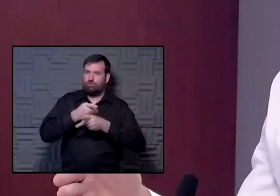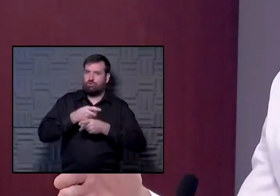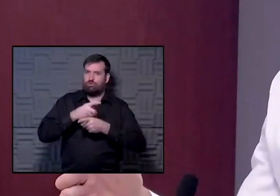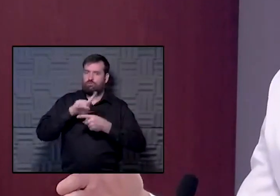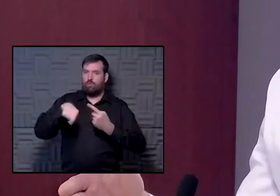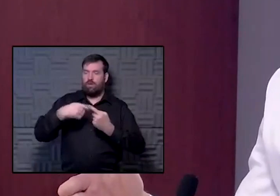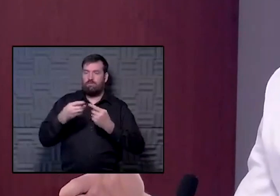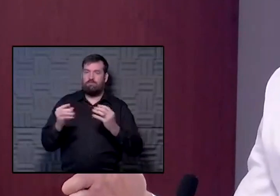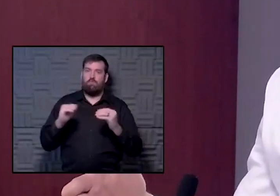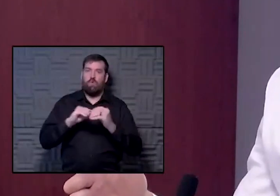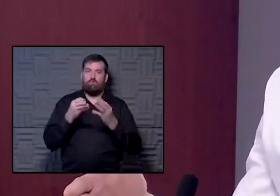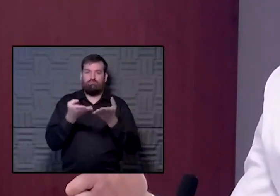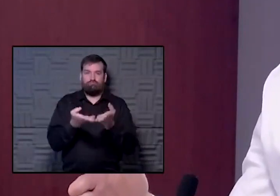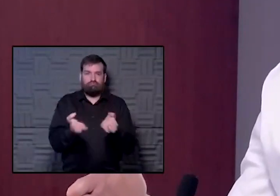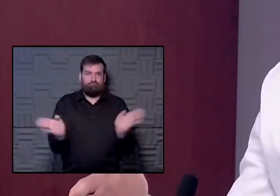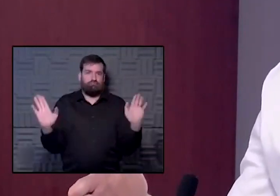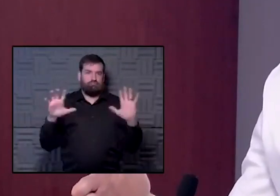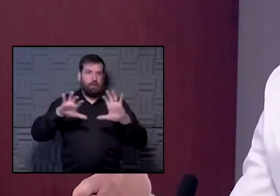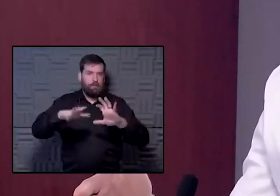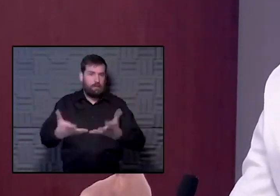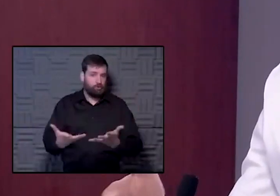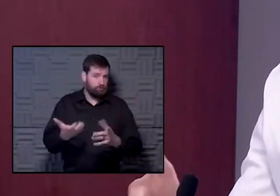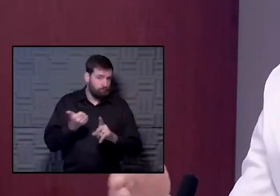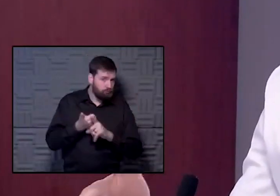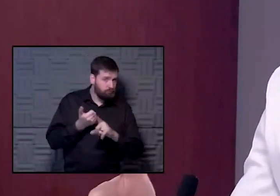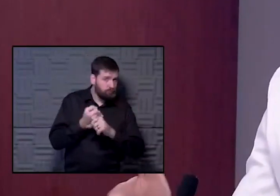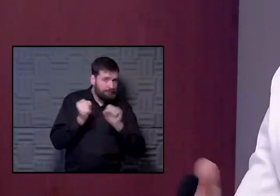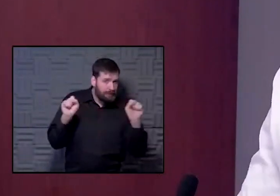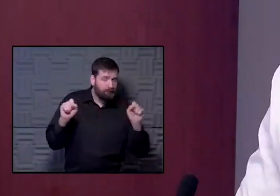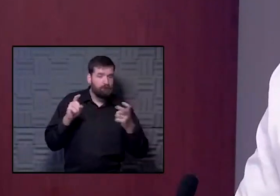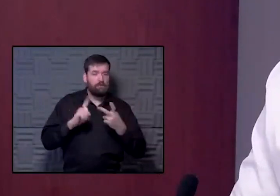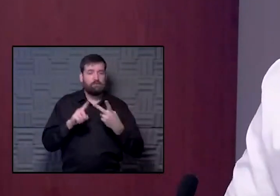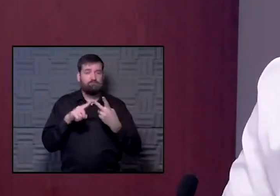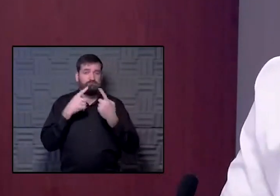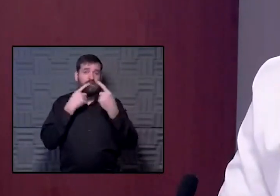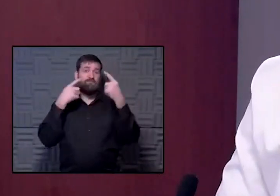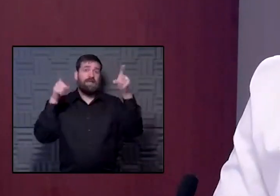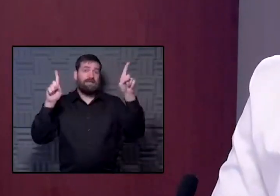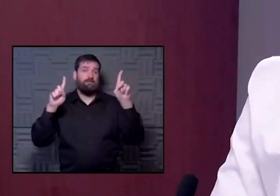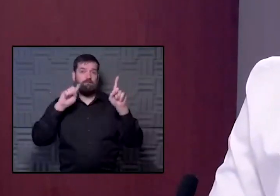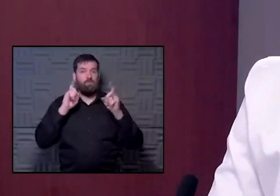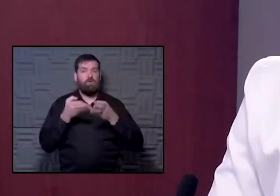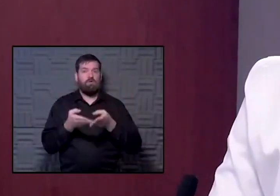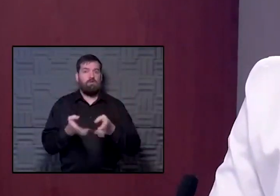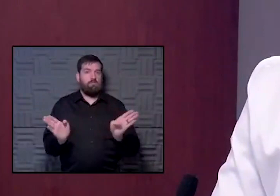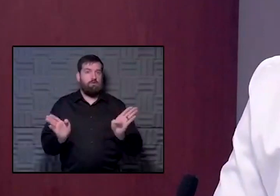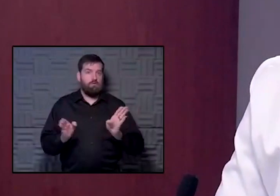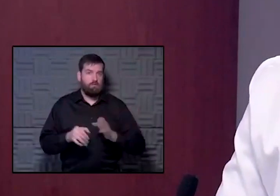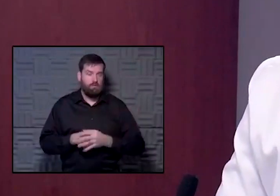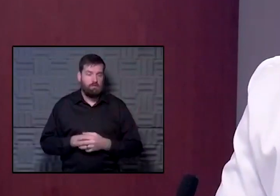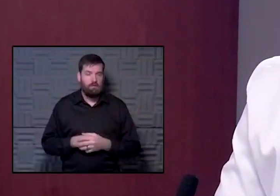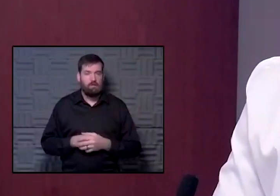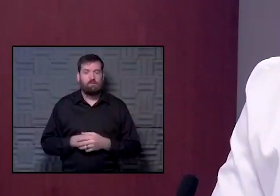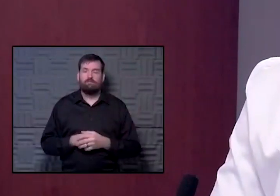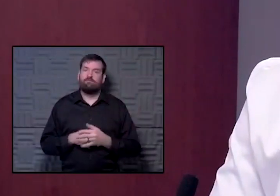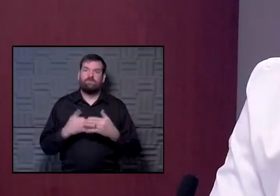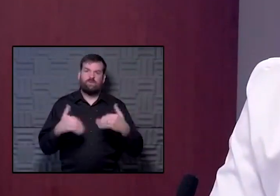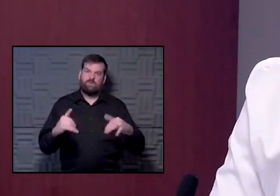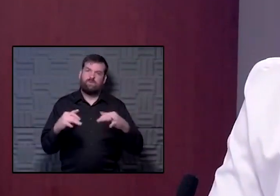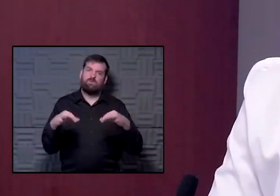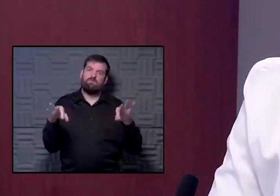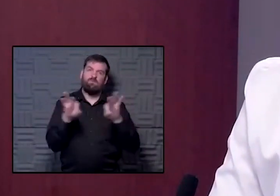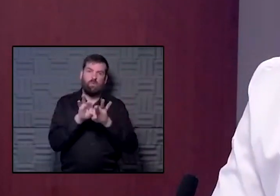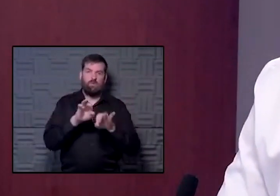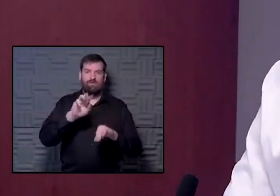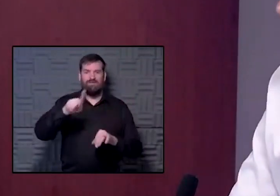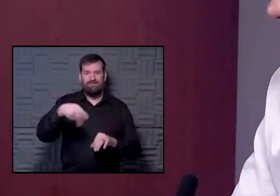broader population, how safe is it, how effective is it in a broader population. So it's really key to have that phase